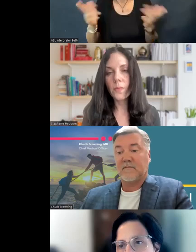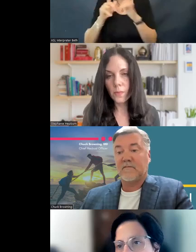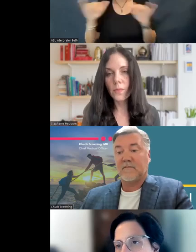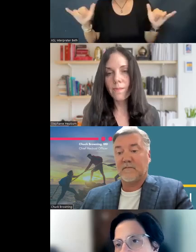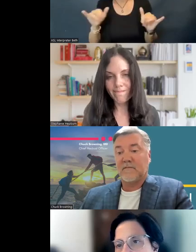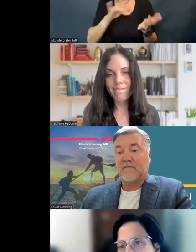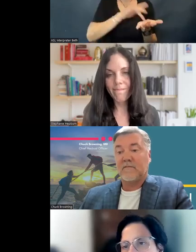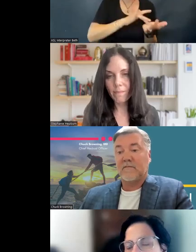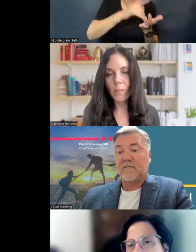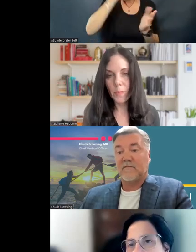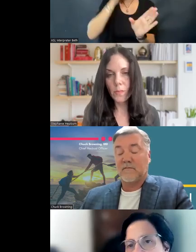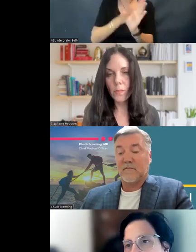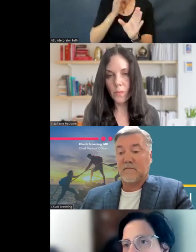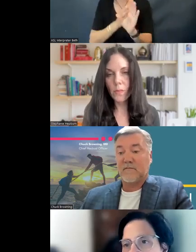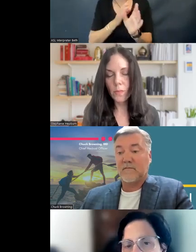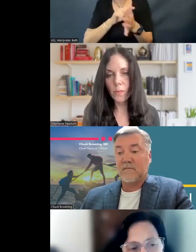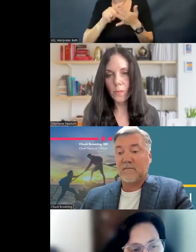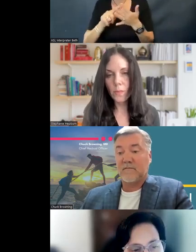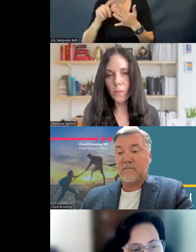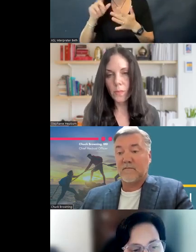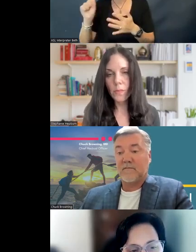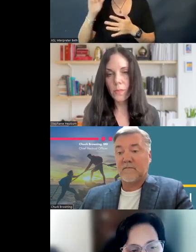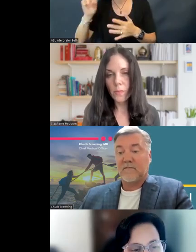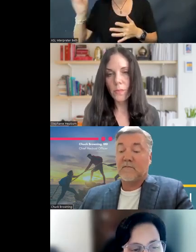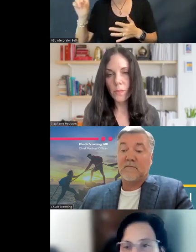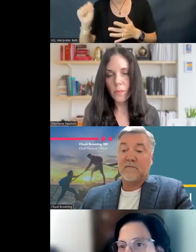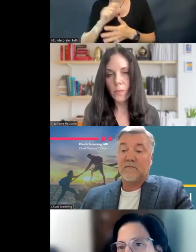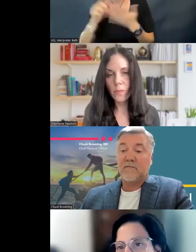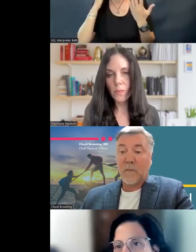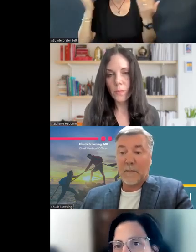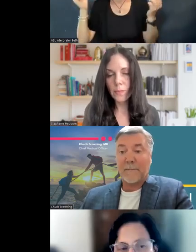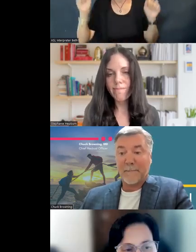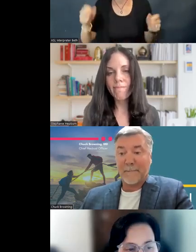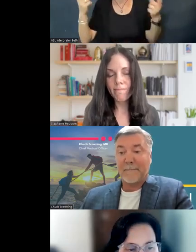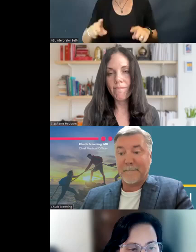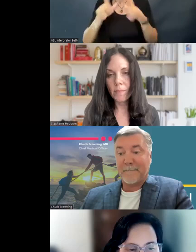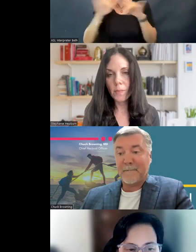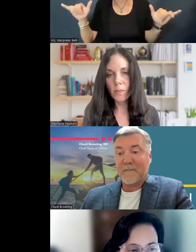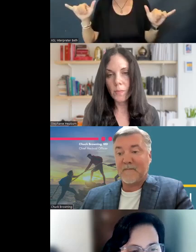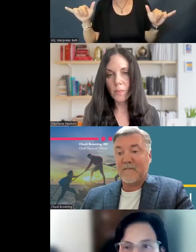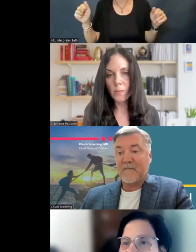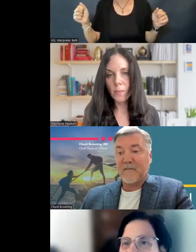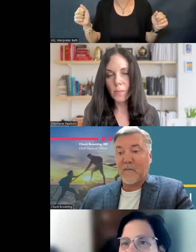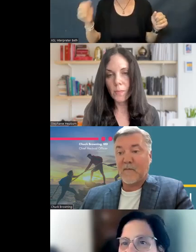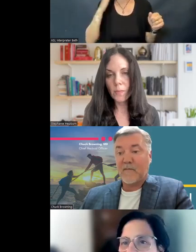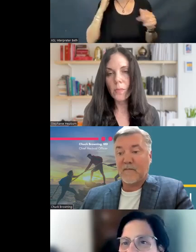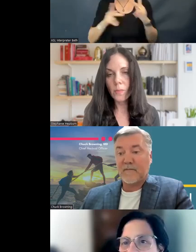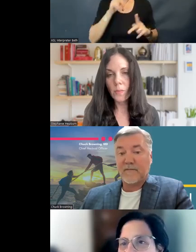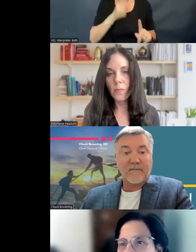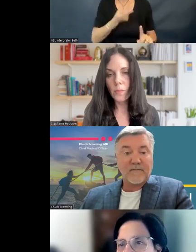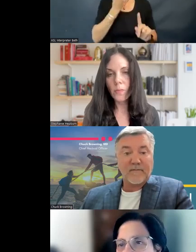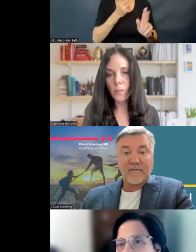medical, psychiatric, substance use disorders can all co-occur. We're all, people are one person, and you